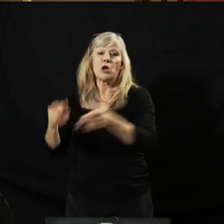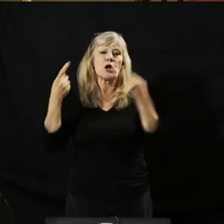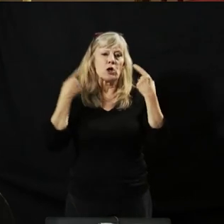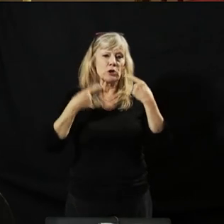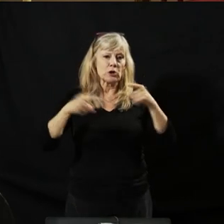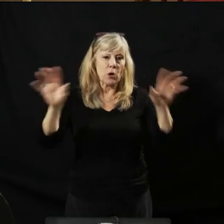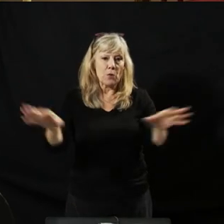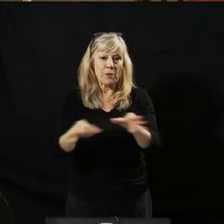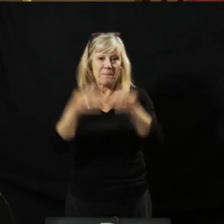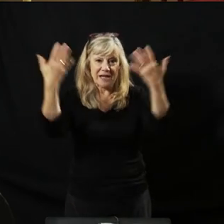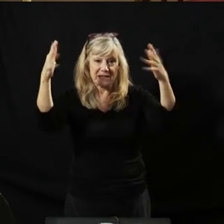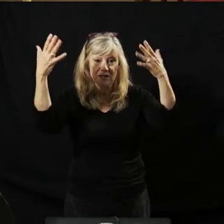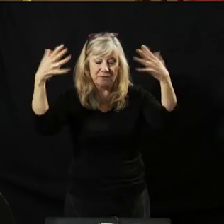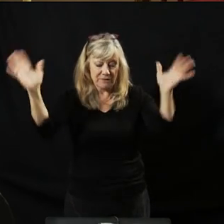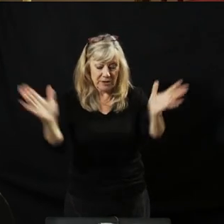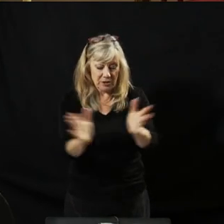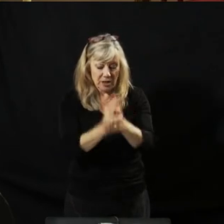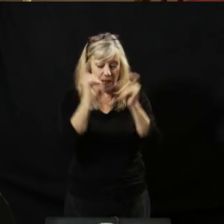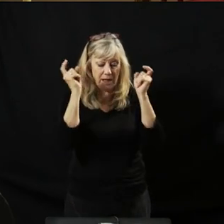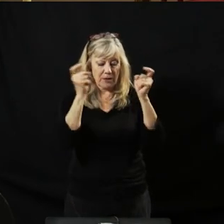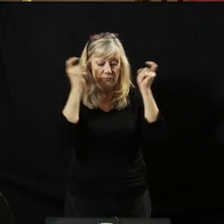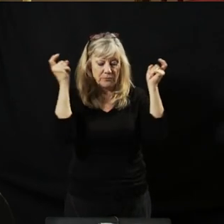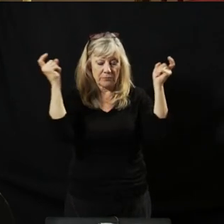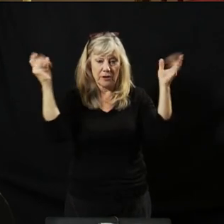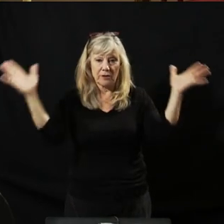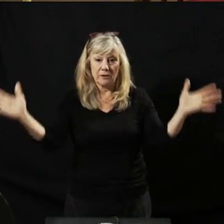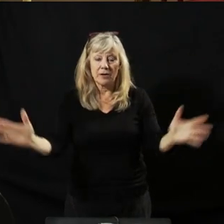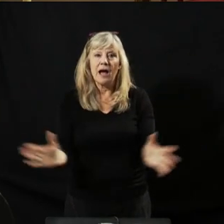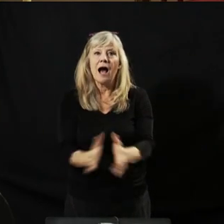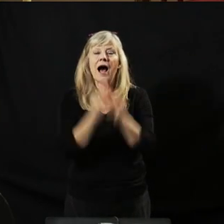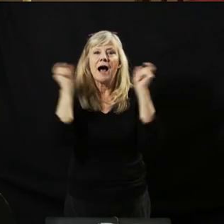The Mass is ended. Alleluia.